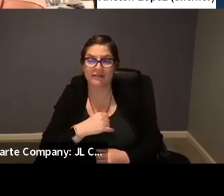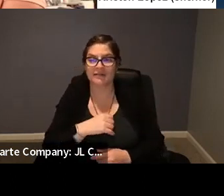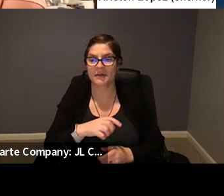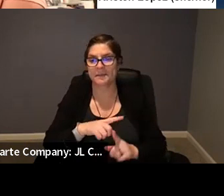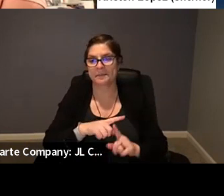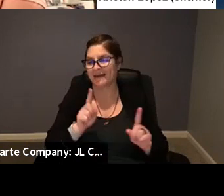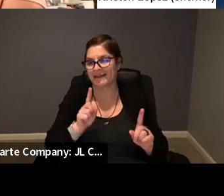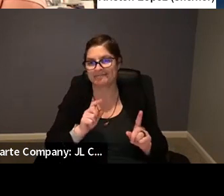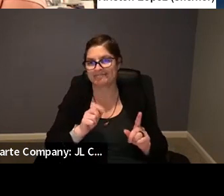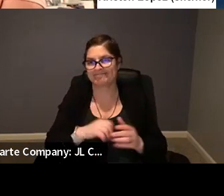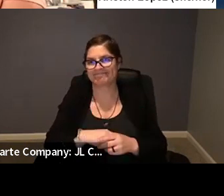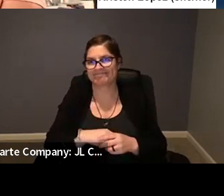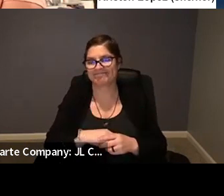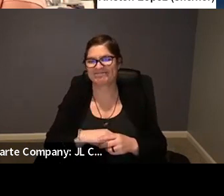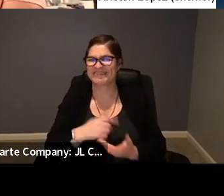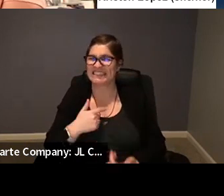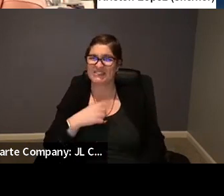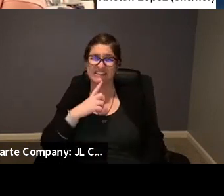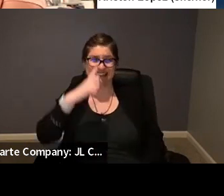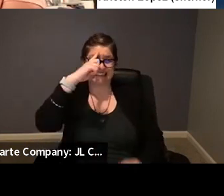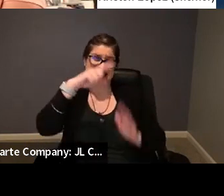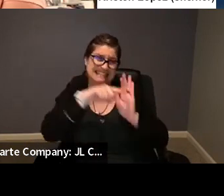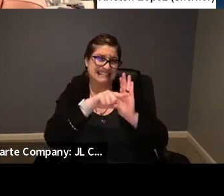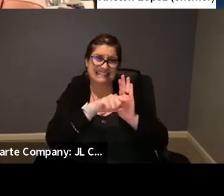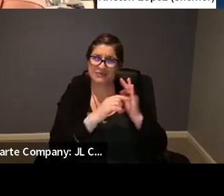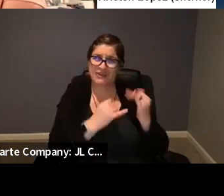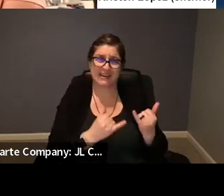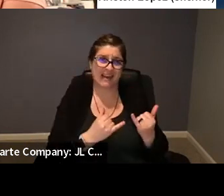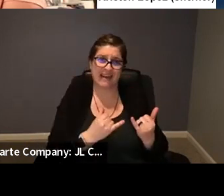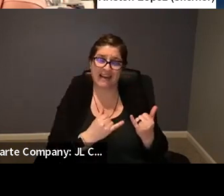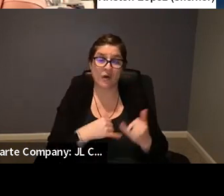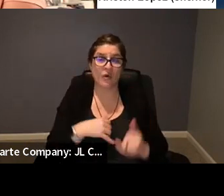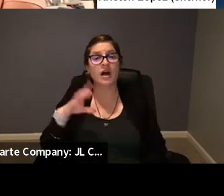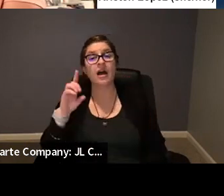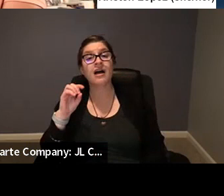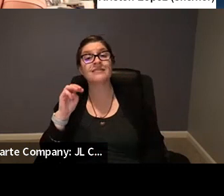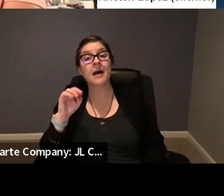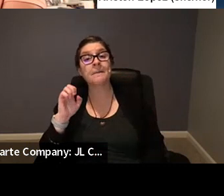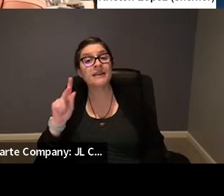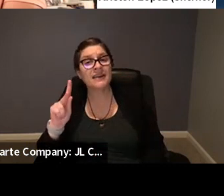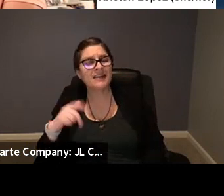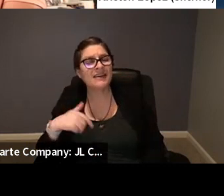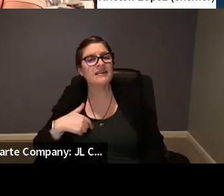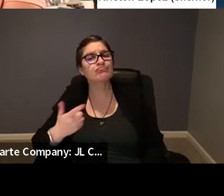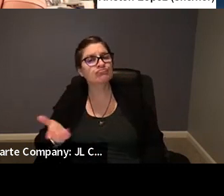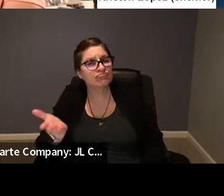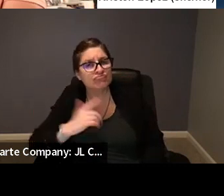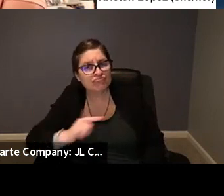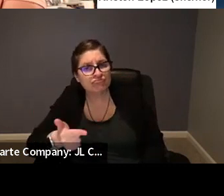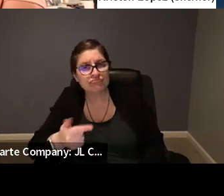case, but I'm kind of pessimistic at this point. Dominick, we haven't heard from you. If you would weigh